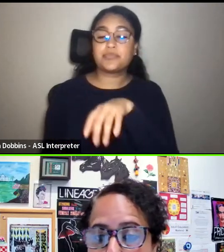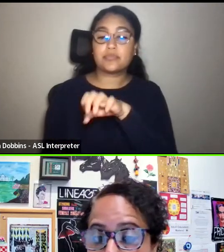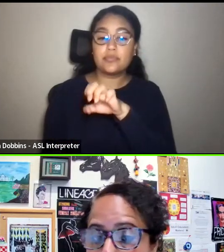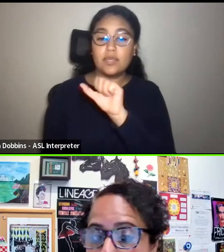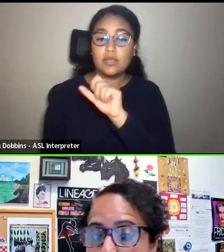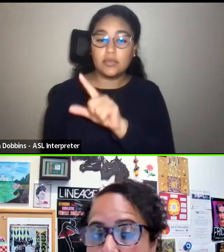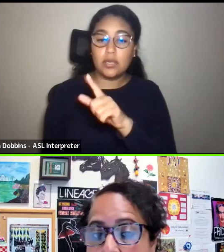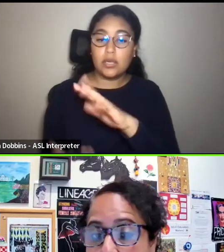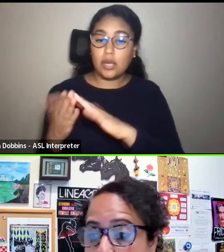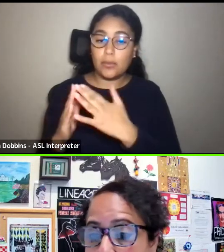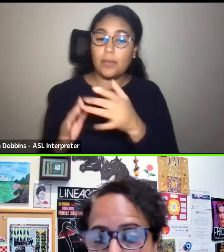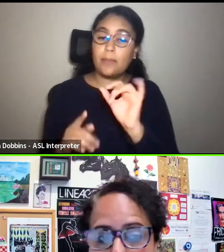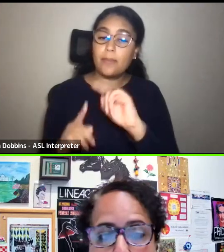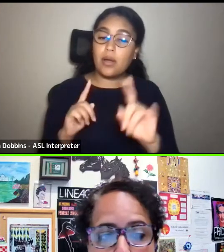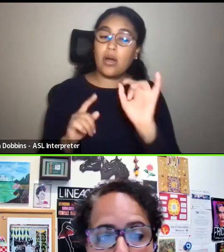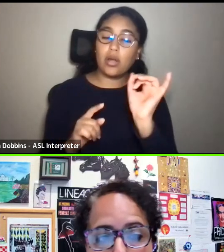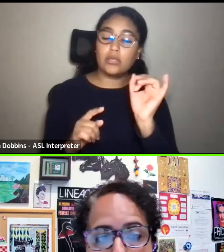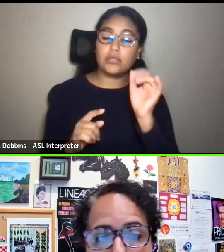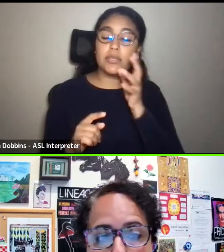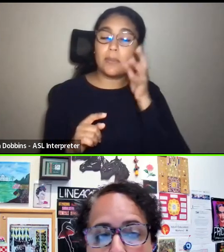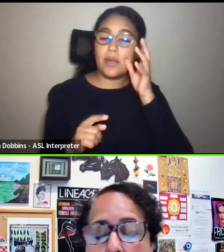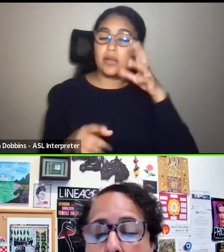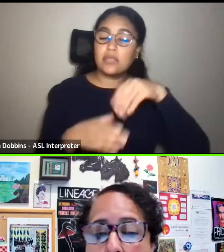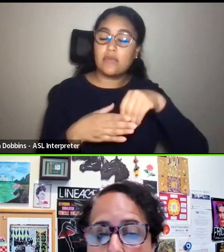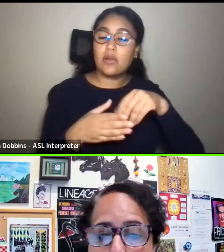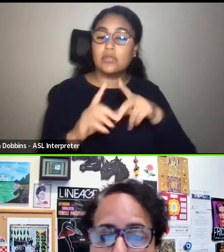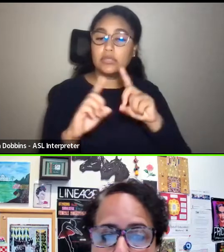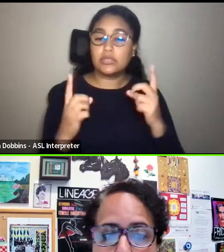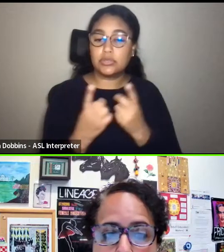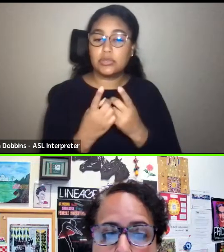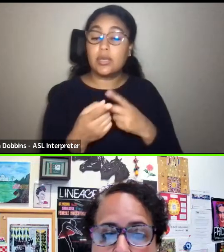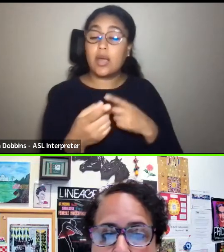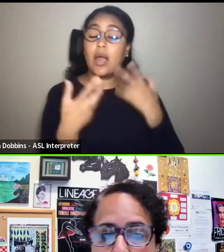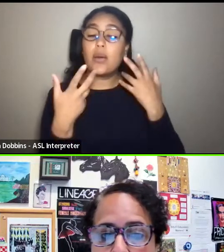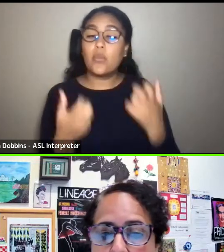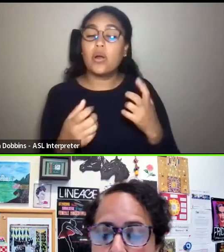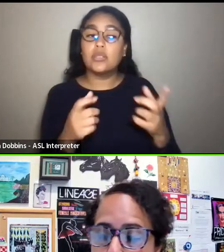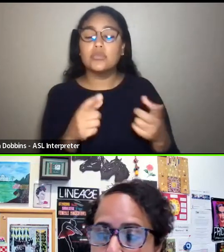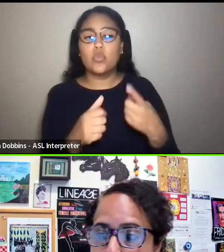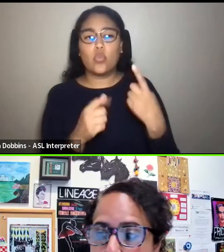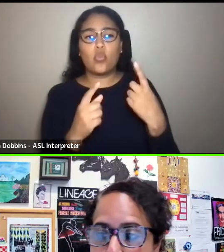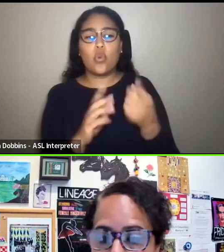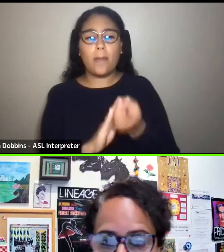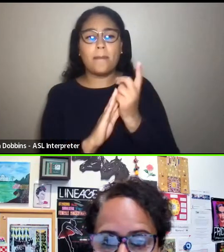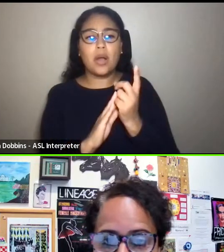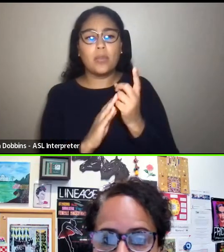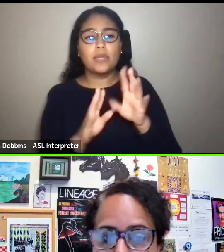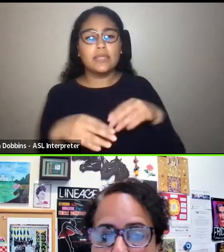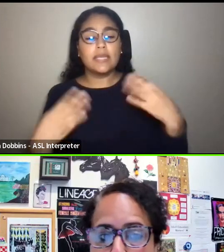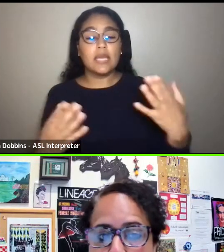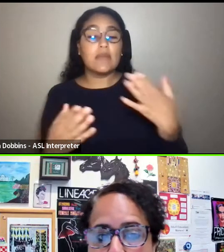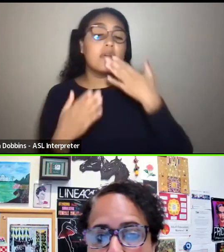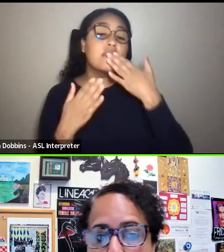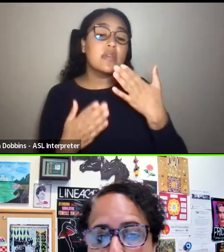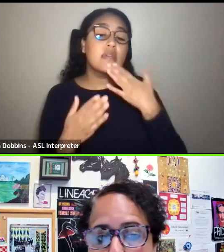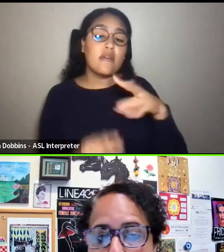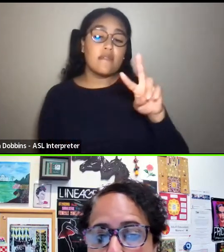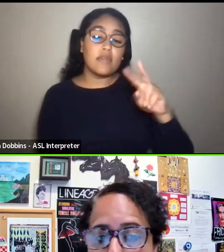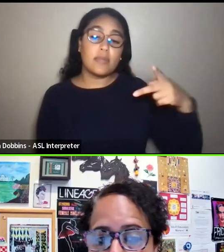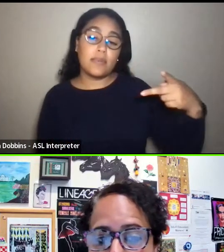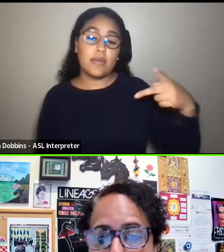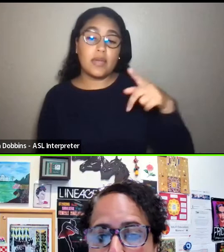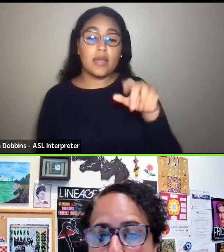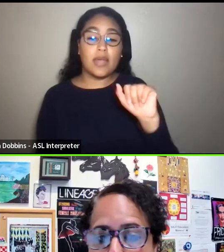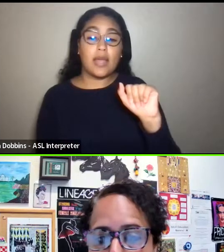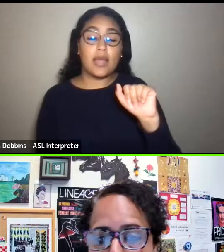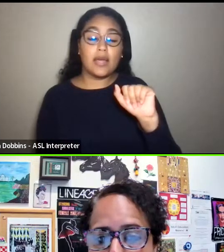the parents of the students in these districts as well. I want to take a moment to give a very special thank you to Vice President